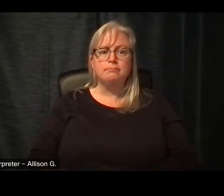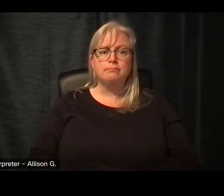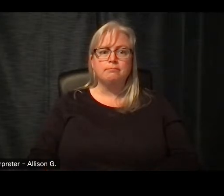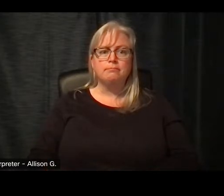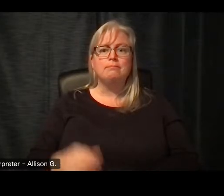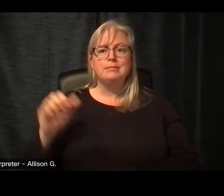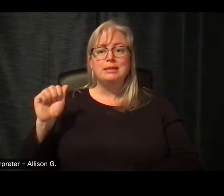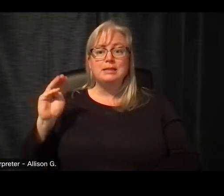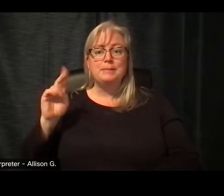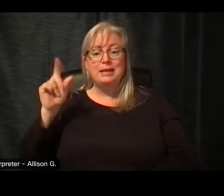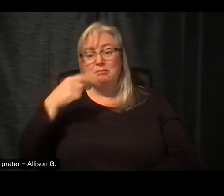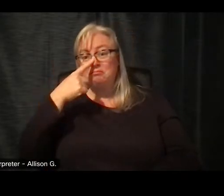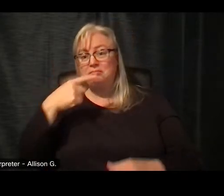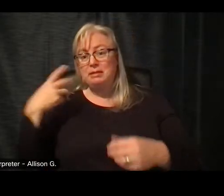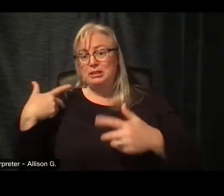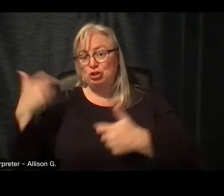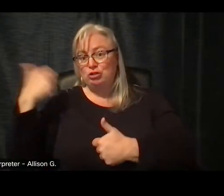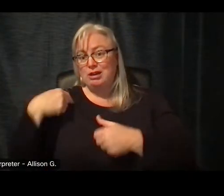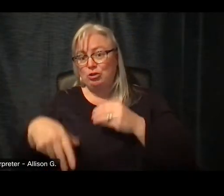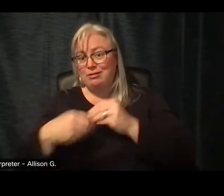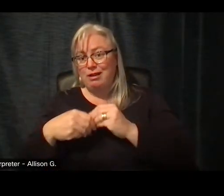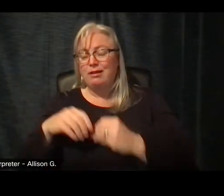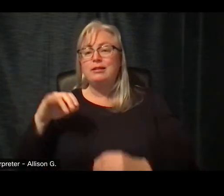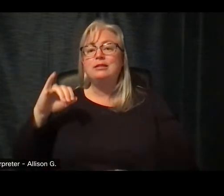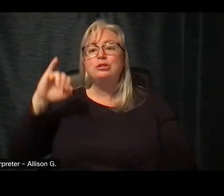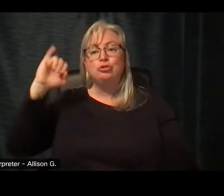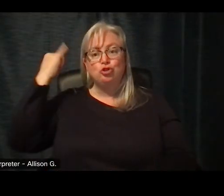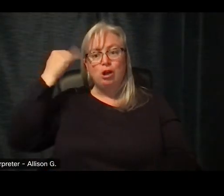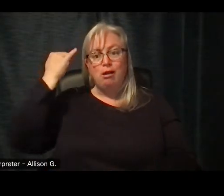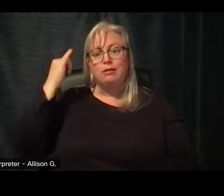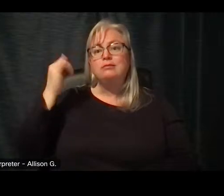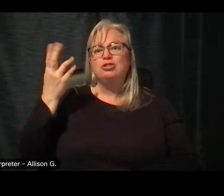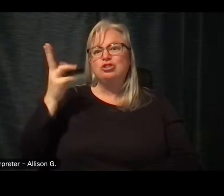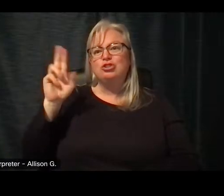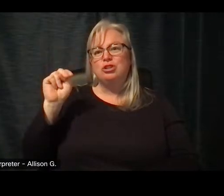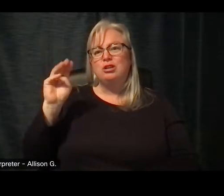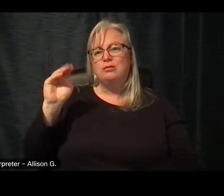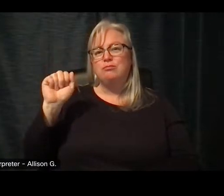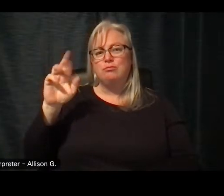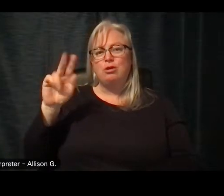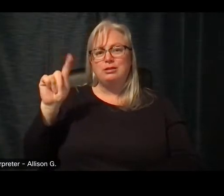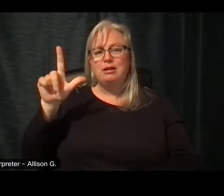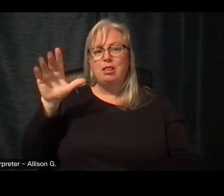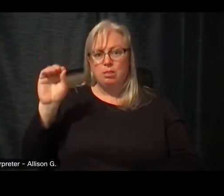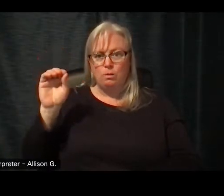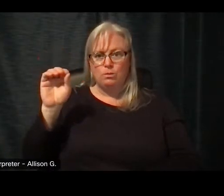I could add, Chair, John Martello. He's the